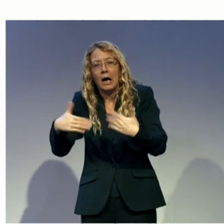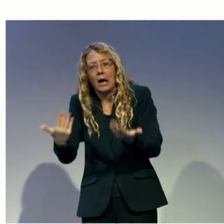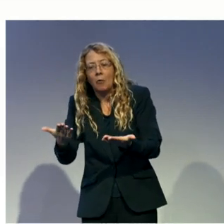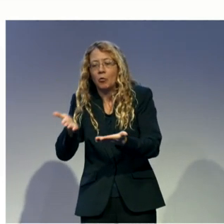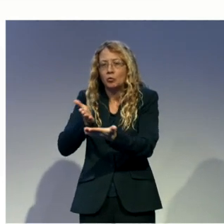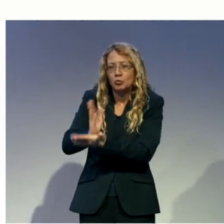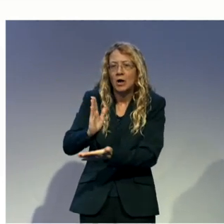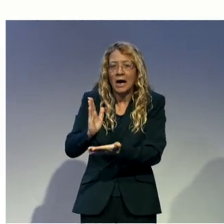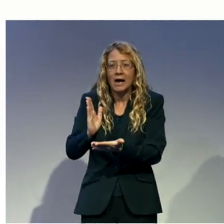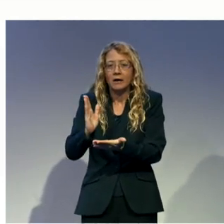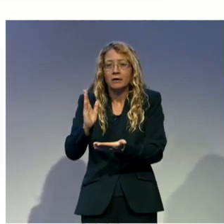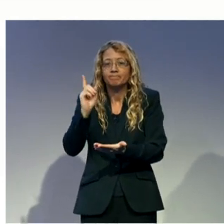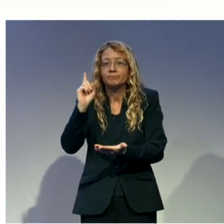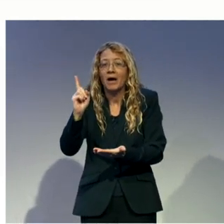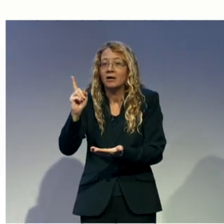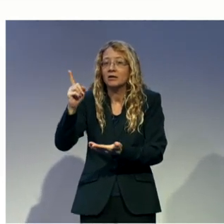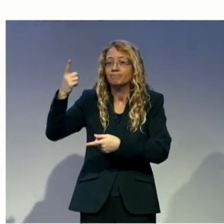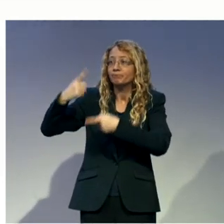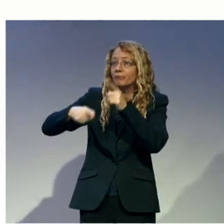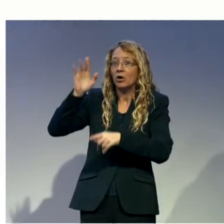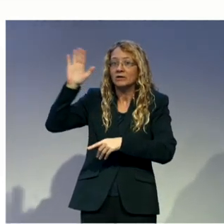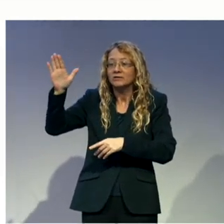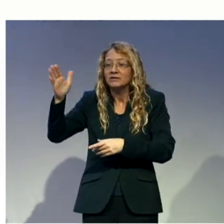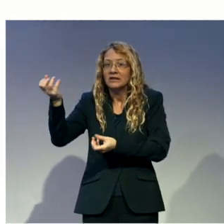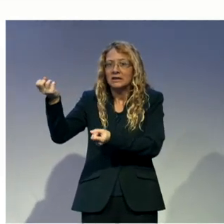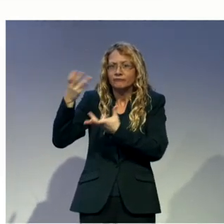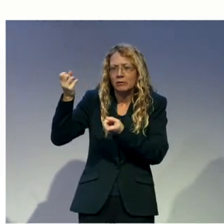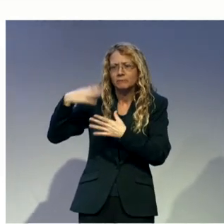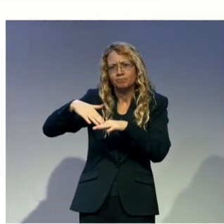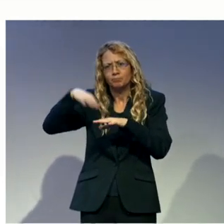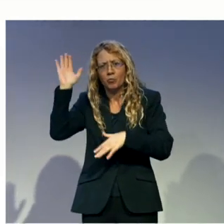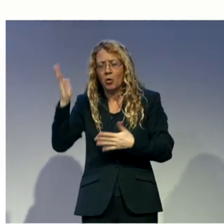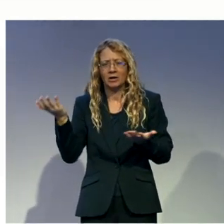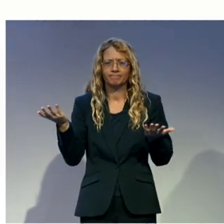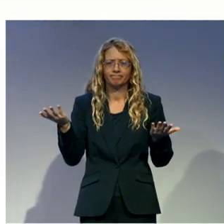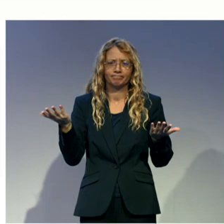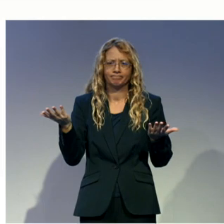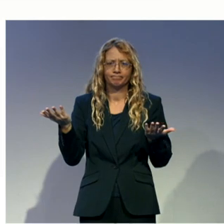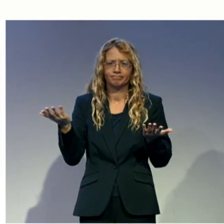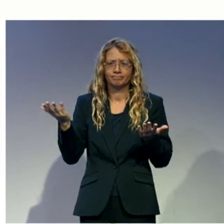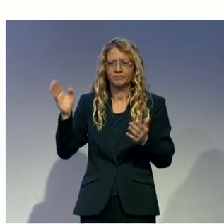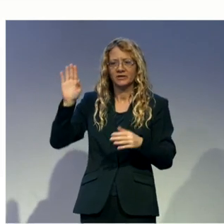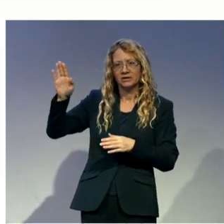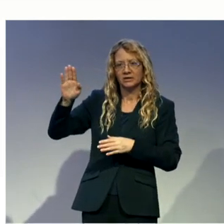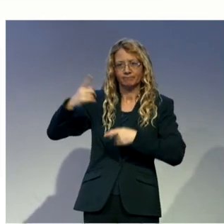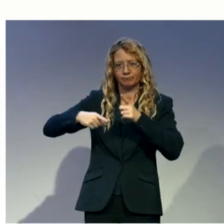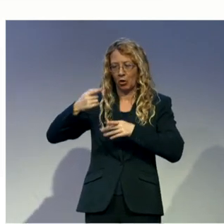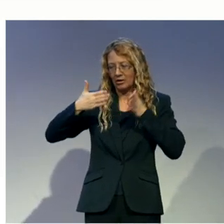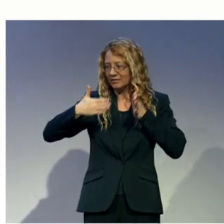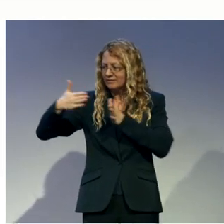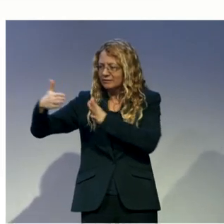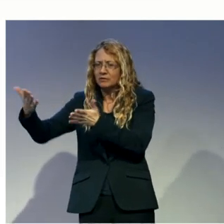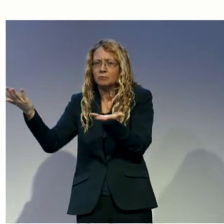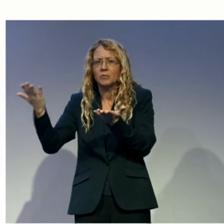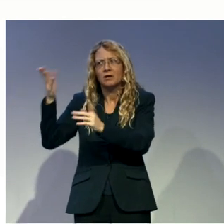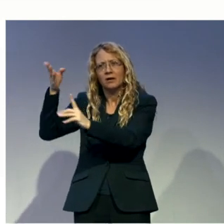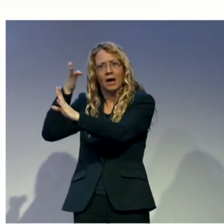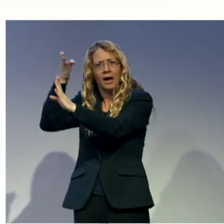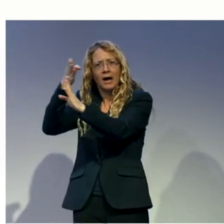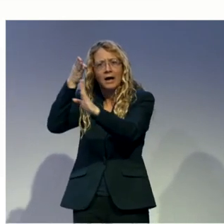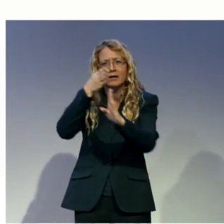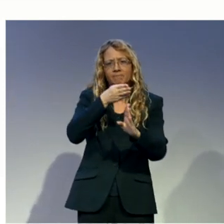Much less information is available about the attitude of individual parties or party representatives to important social